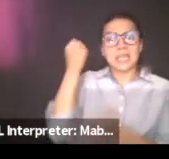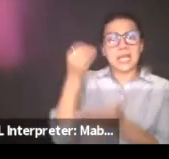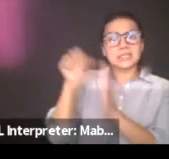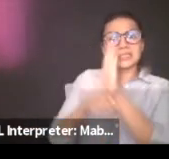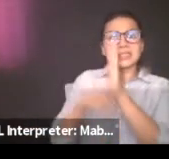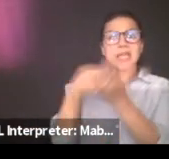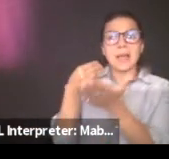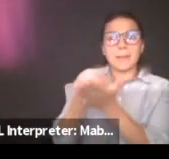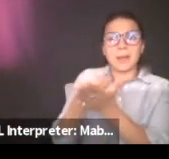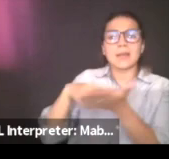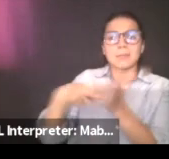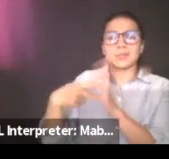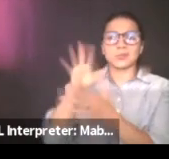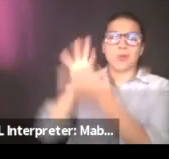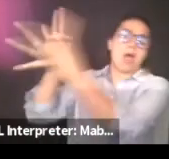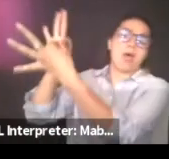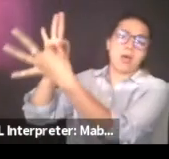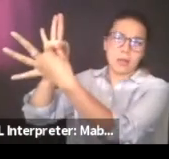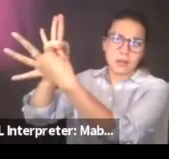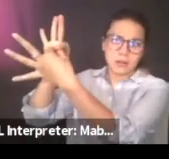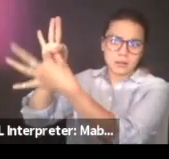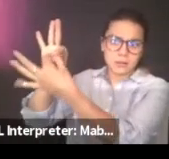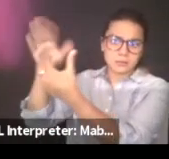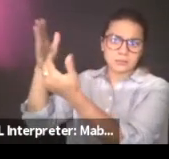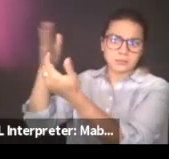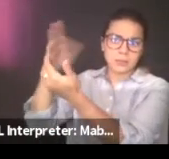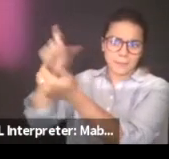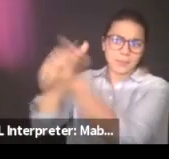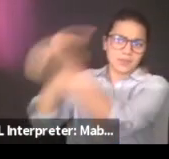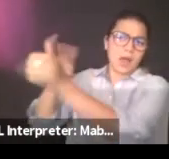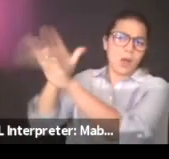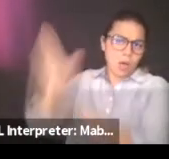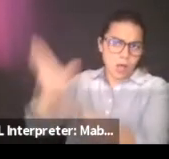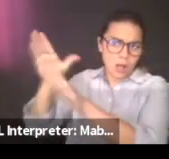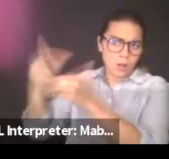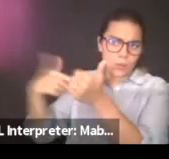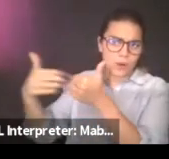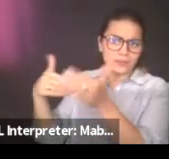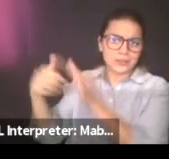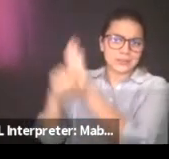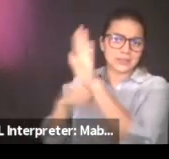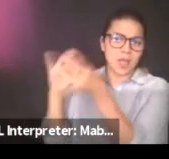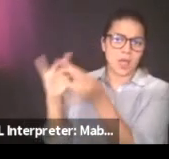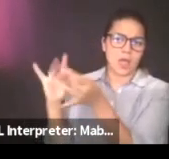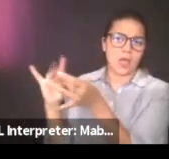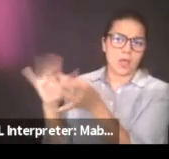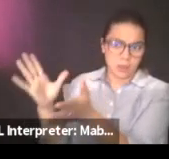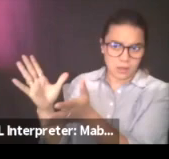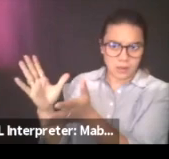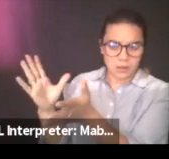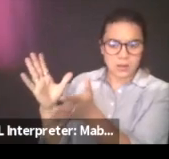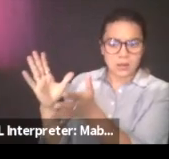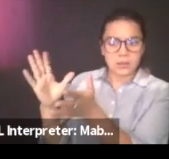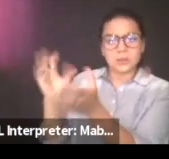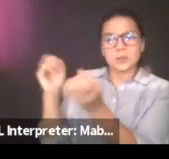state. And it's a learning edge for me. And again, I feel like we're very much at the beginning of an experiment. So I will stop